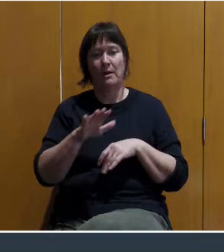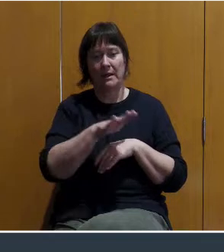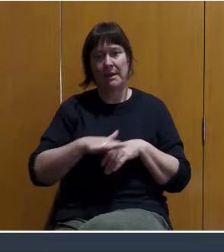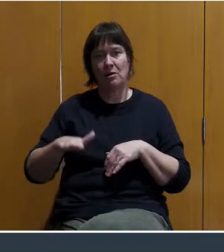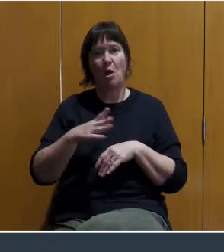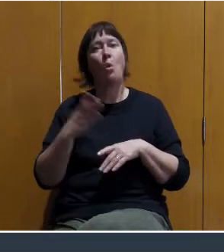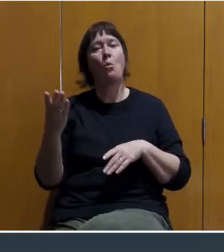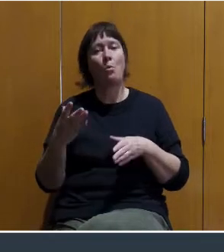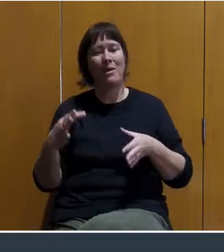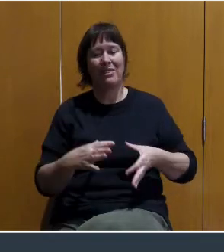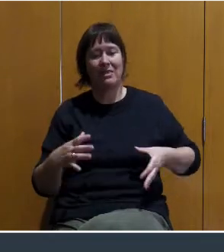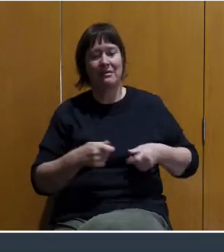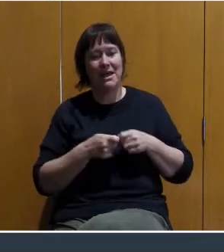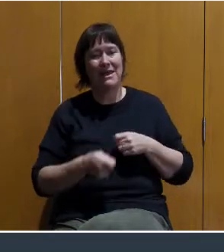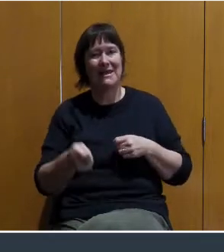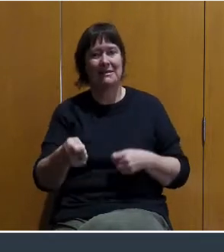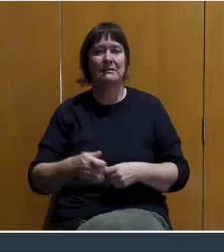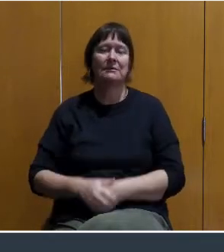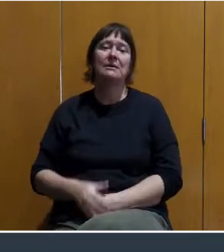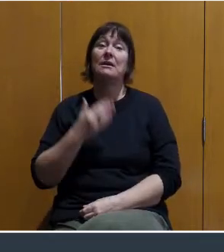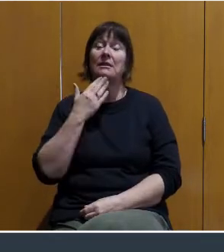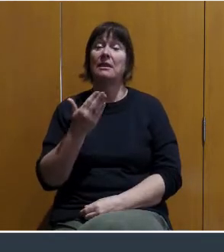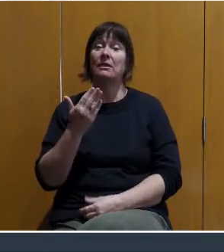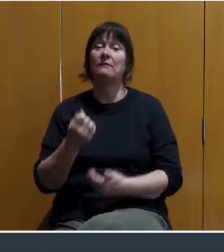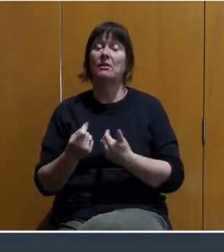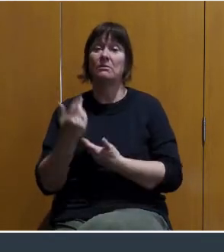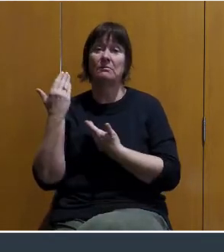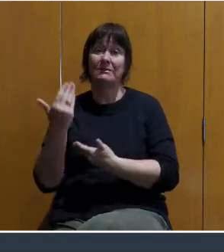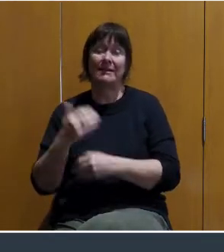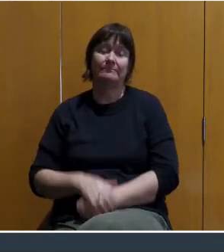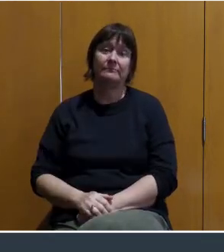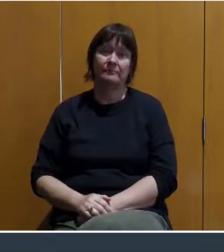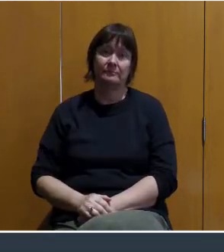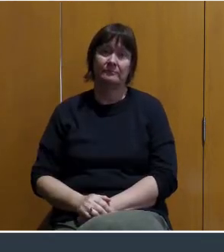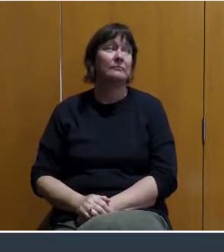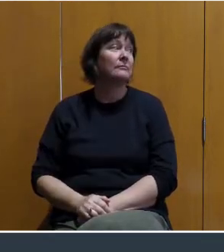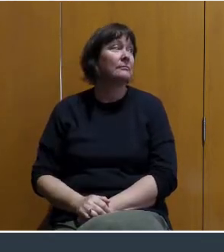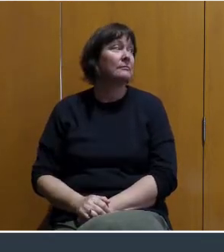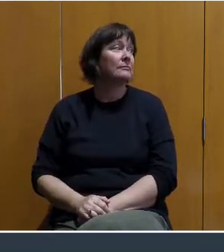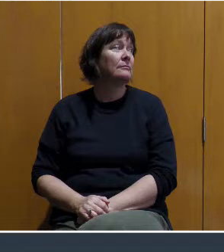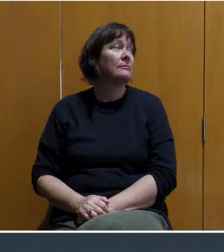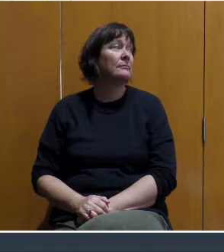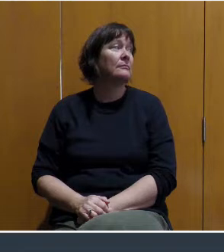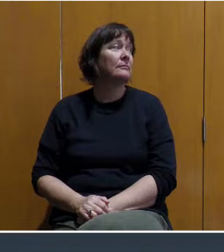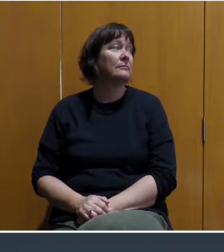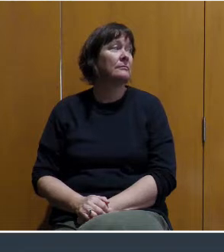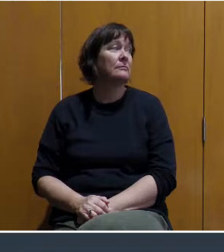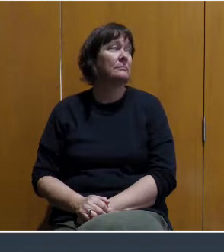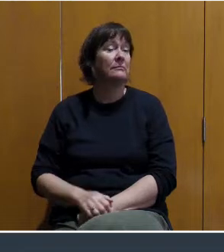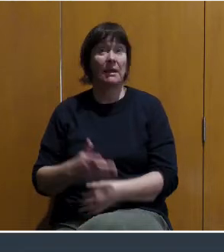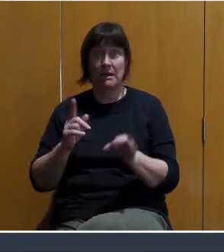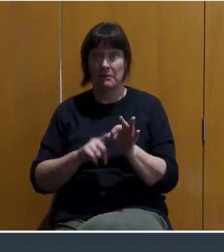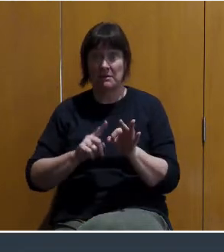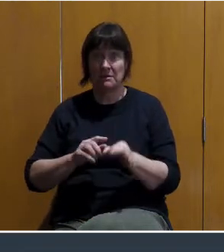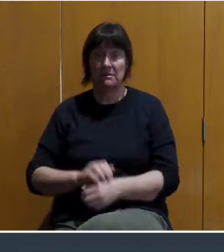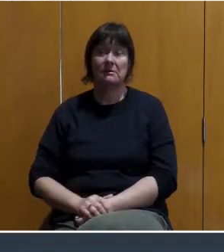So, thanks for the opportunity to present this submission. Thank you very much. Thank you, Gavin. Any